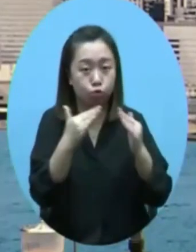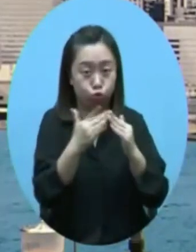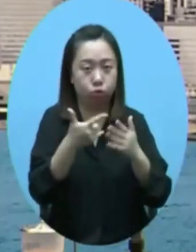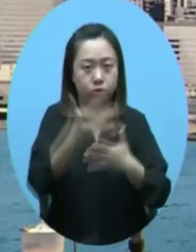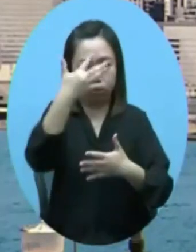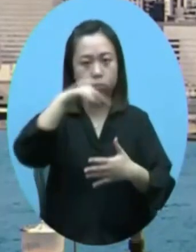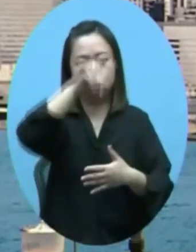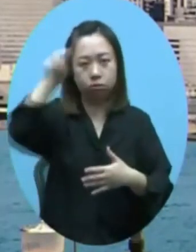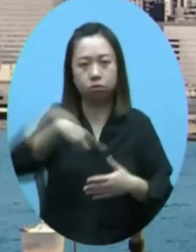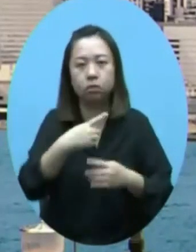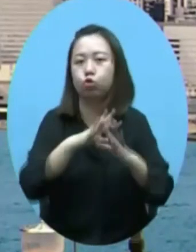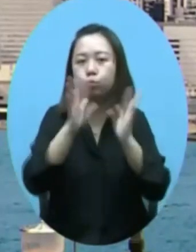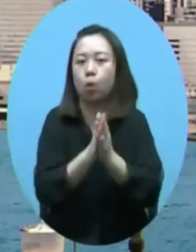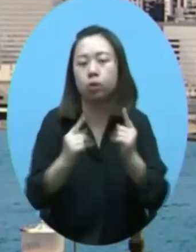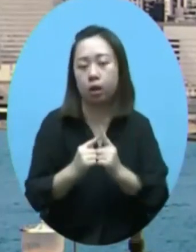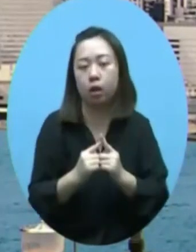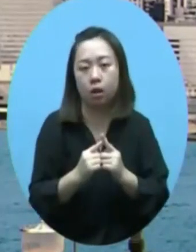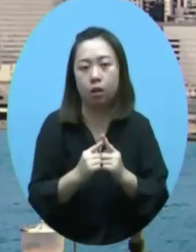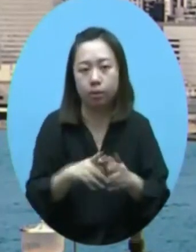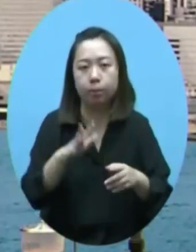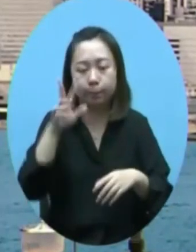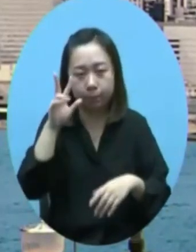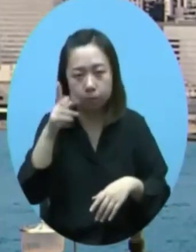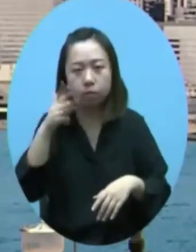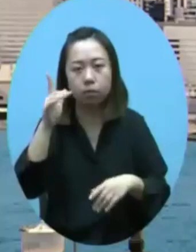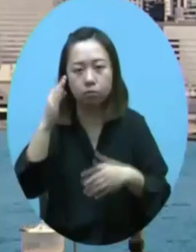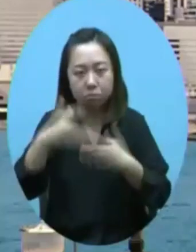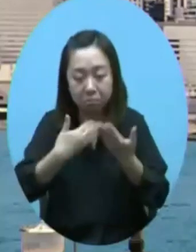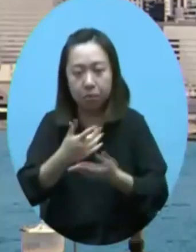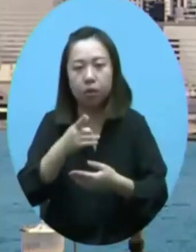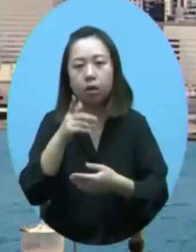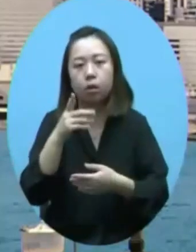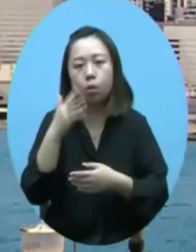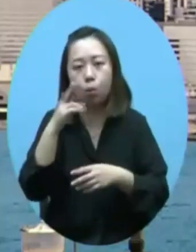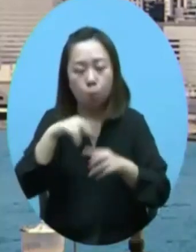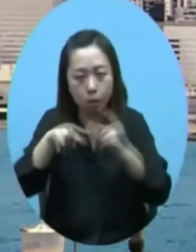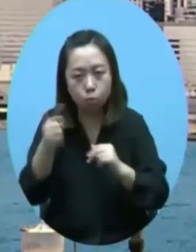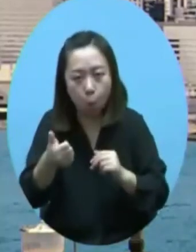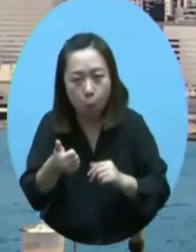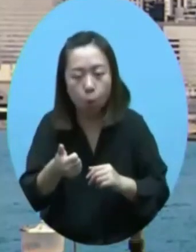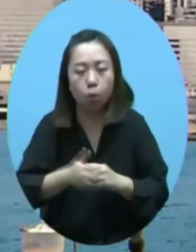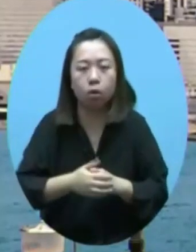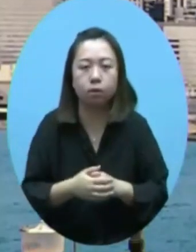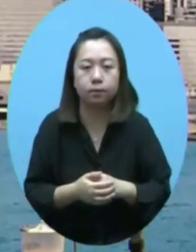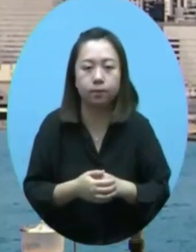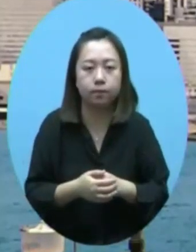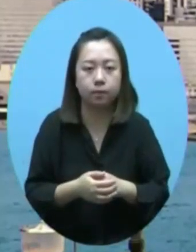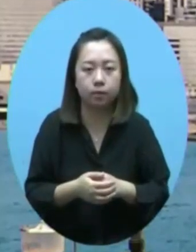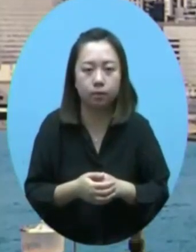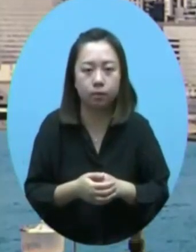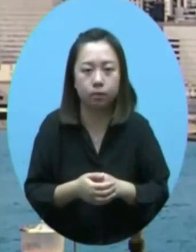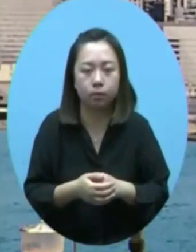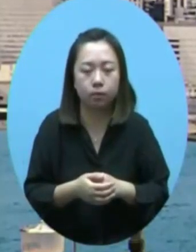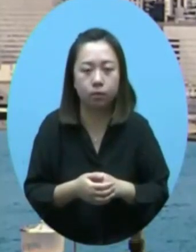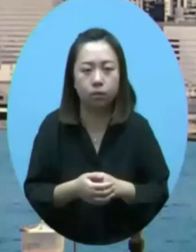confirmed cases, we're handing out bottles for the residents concerned. That's why we managed to make